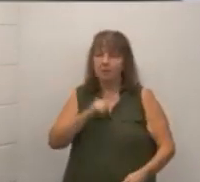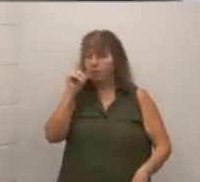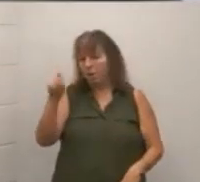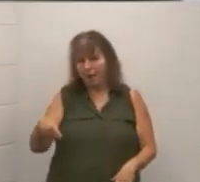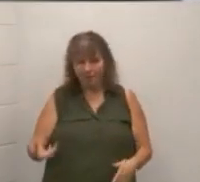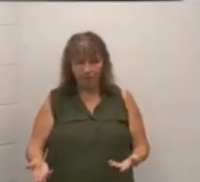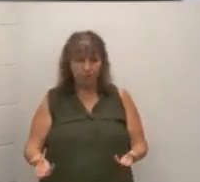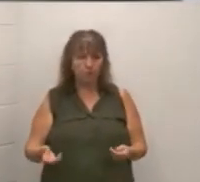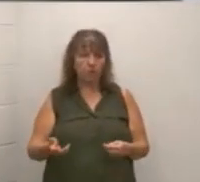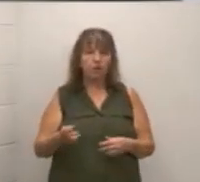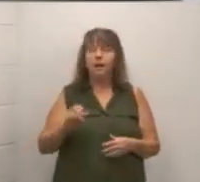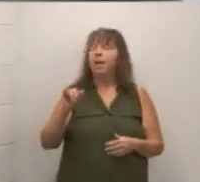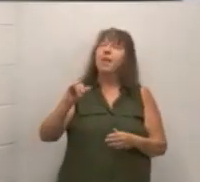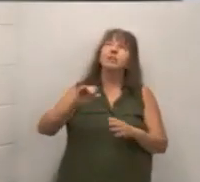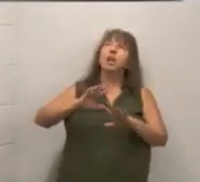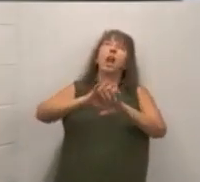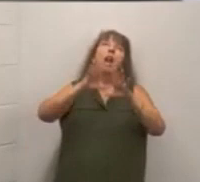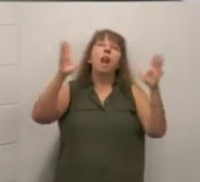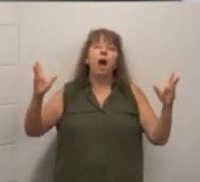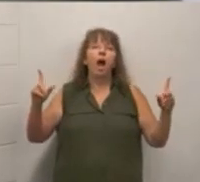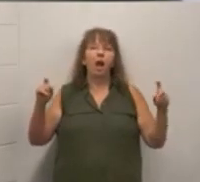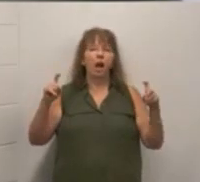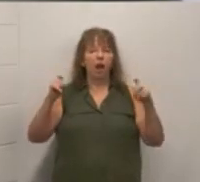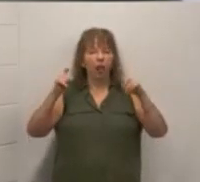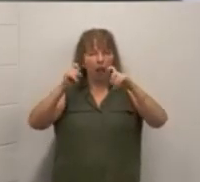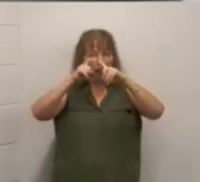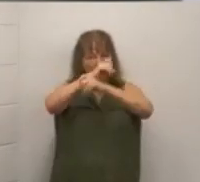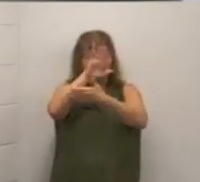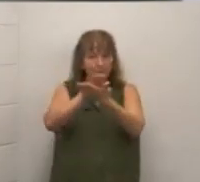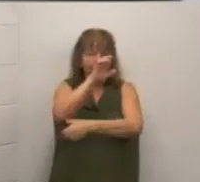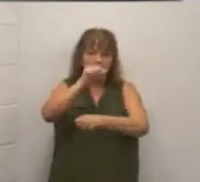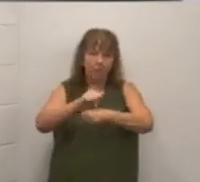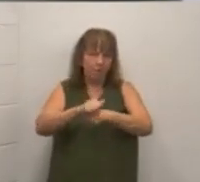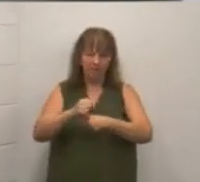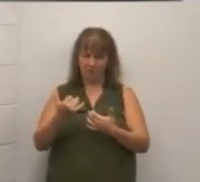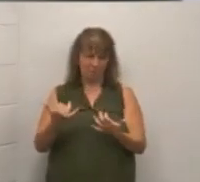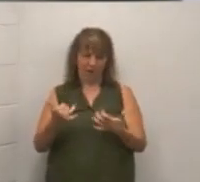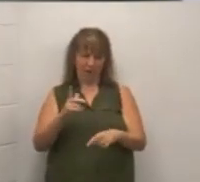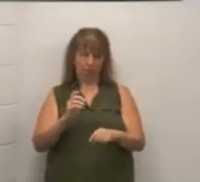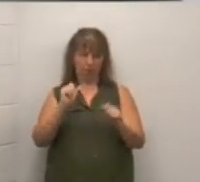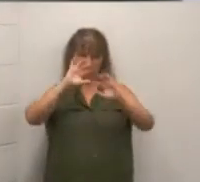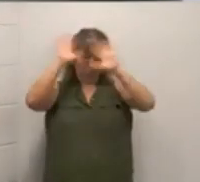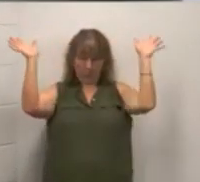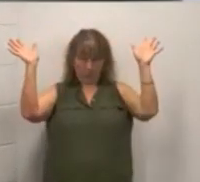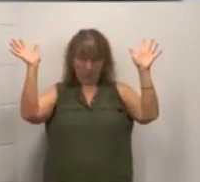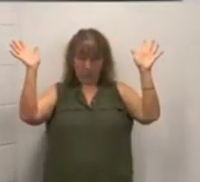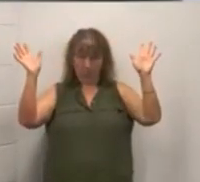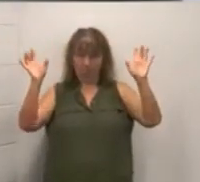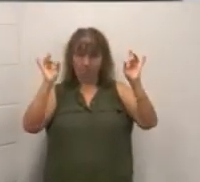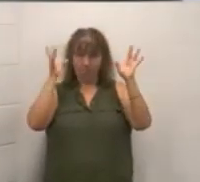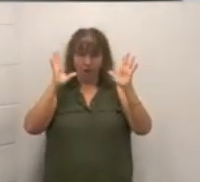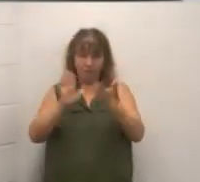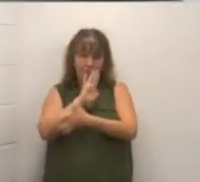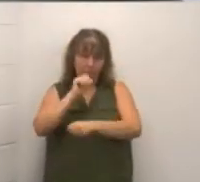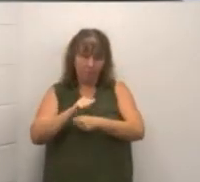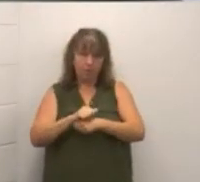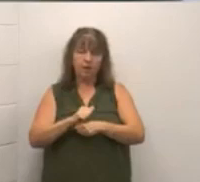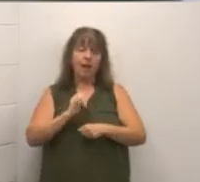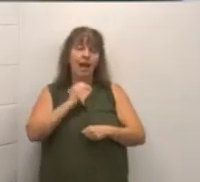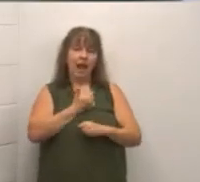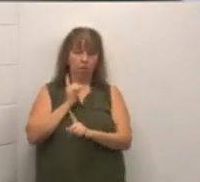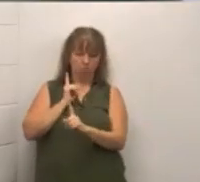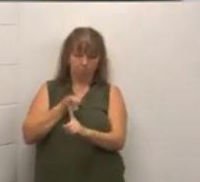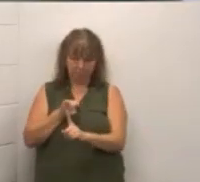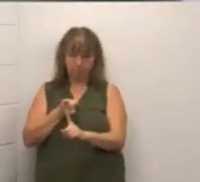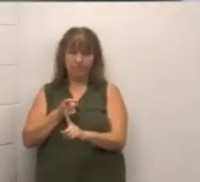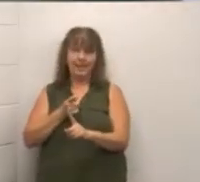is a whole lot of red tape and not something that really makes sense at this point. Our interest is in being flexible and saying